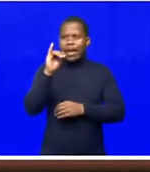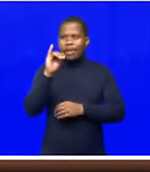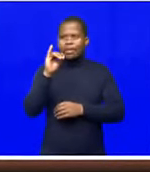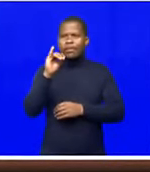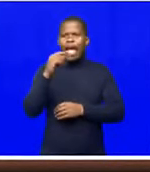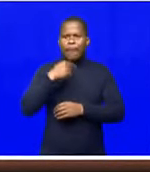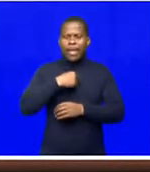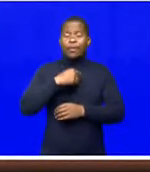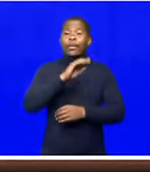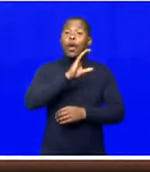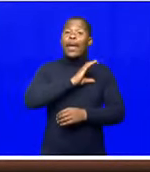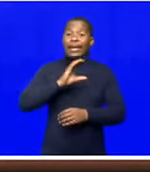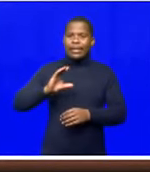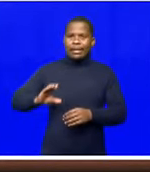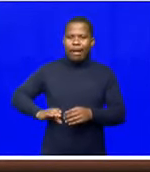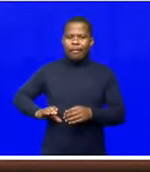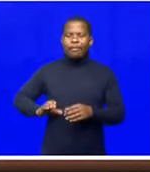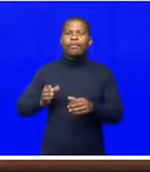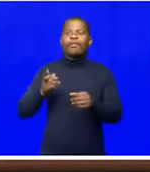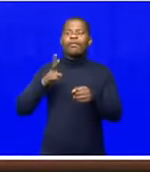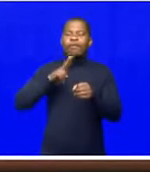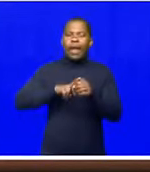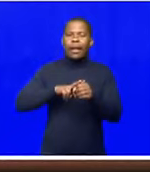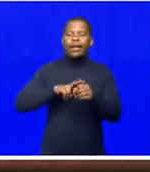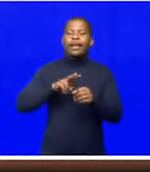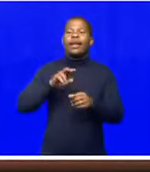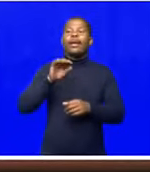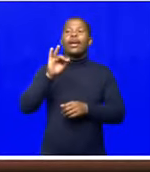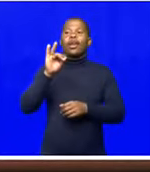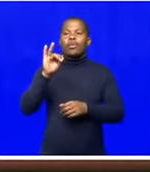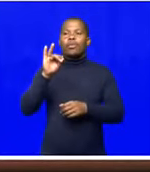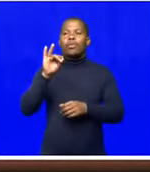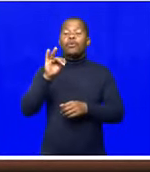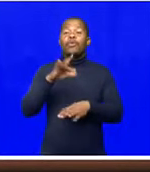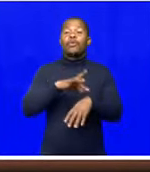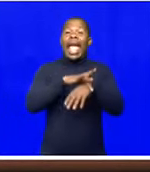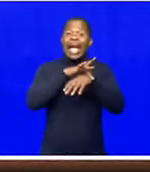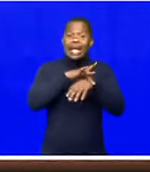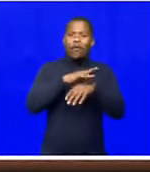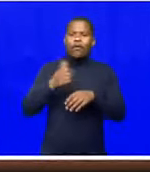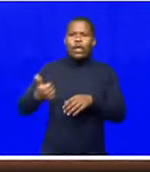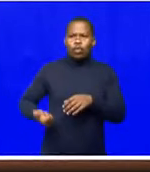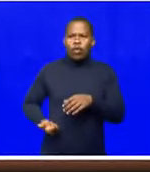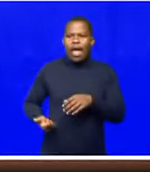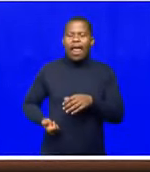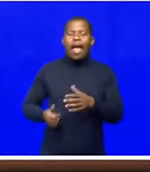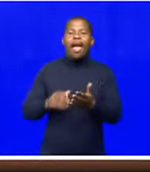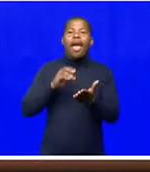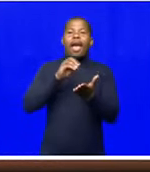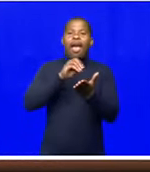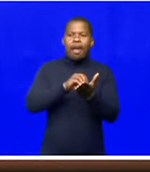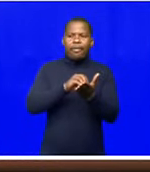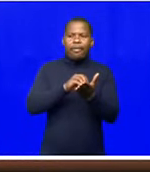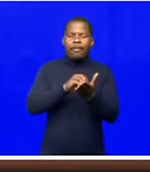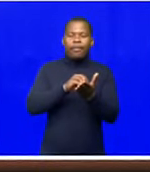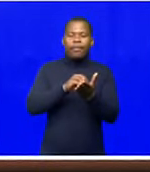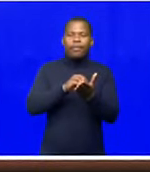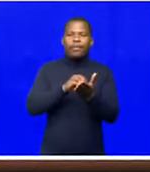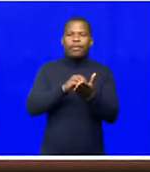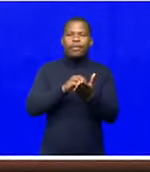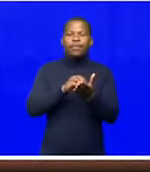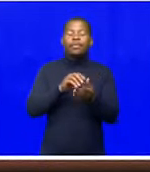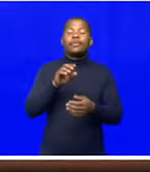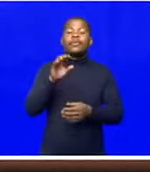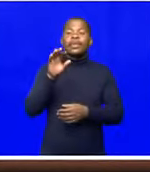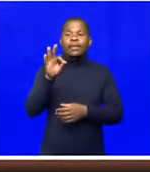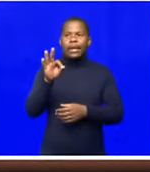God above all else. Two, I am a diabetic, and I wear that as a badge and as my stripes.